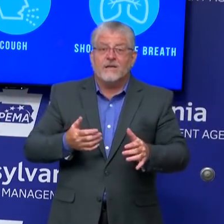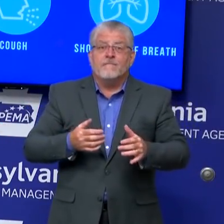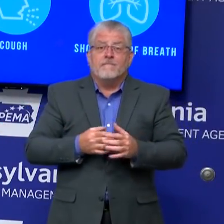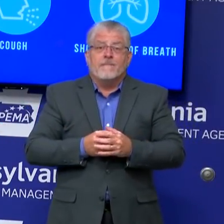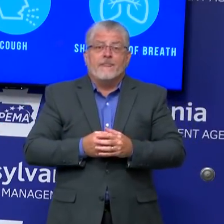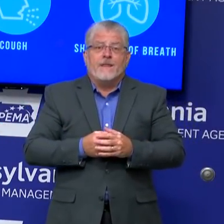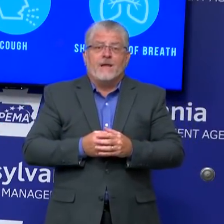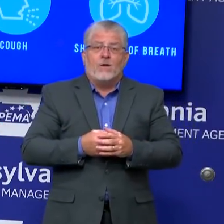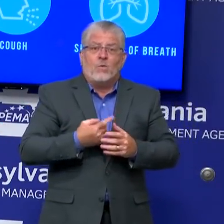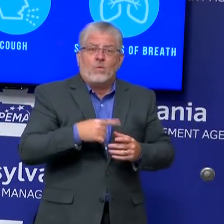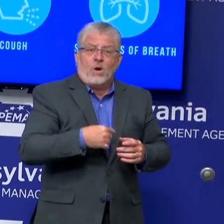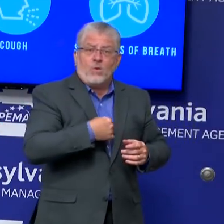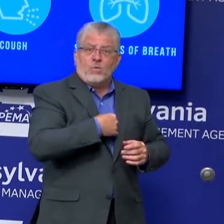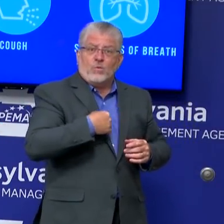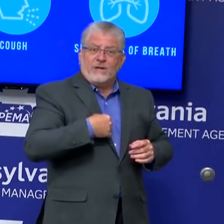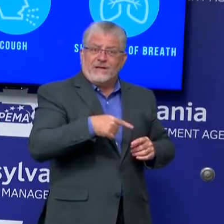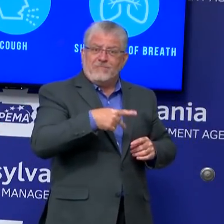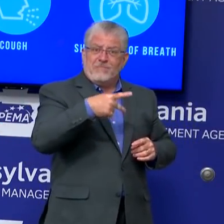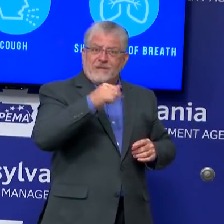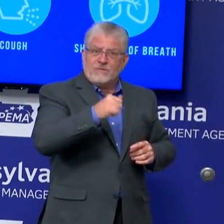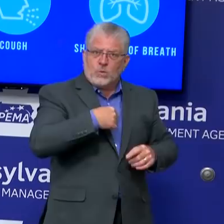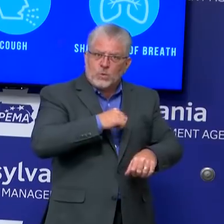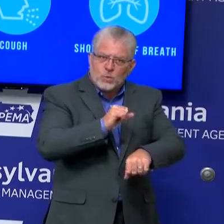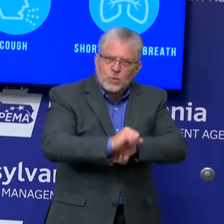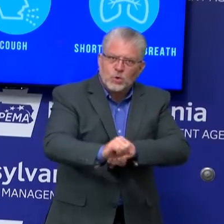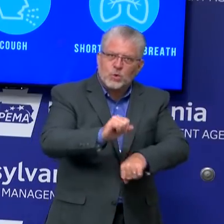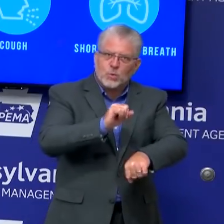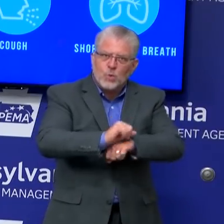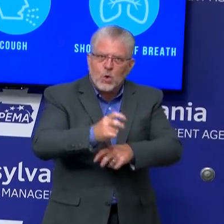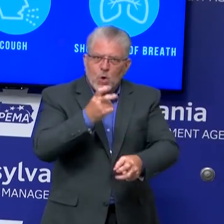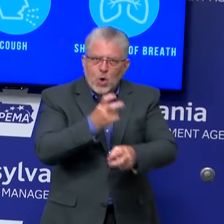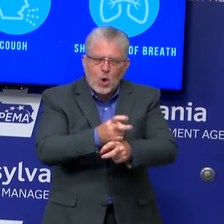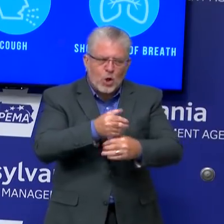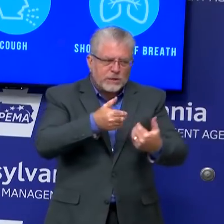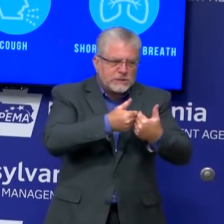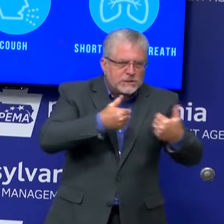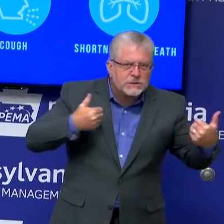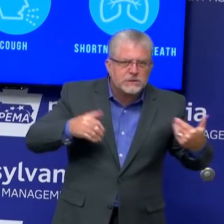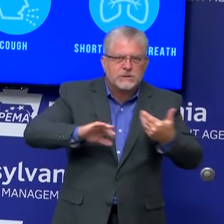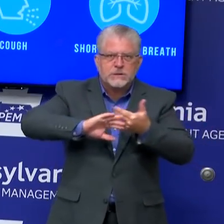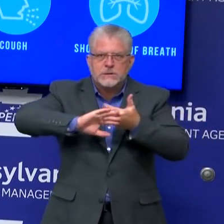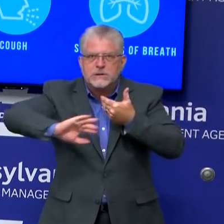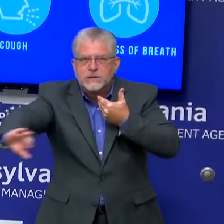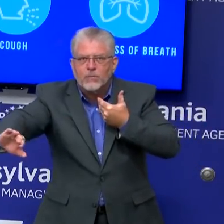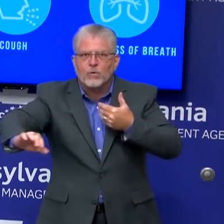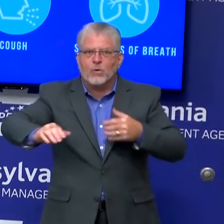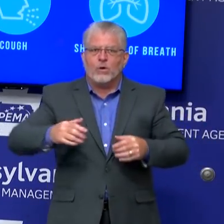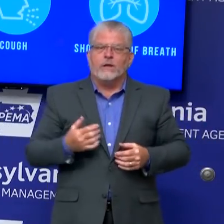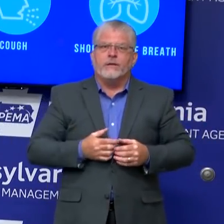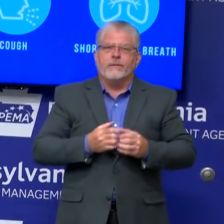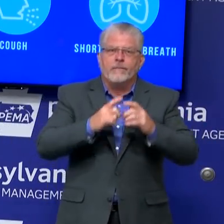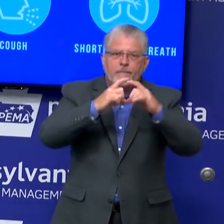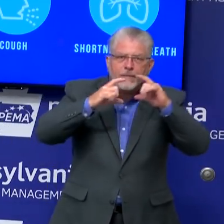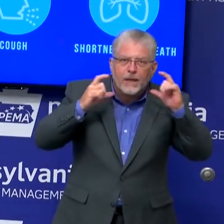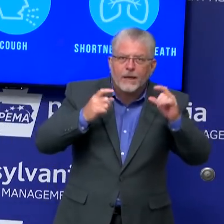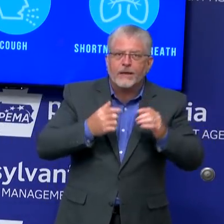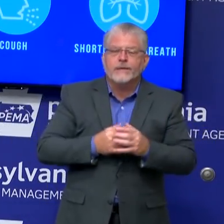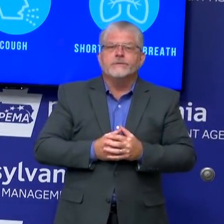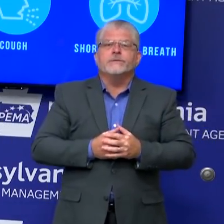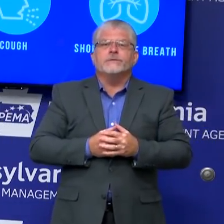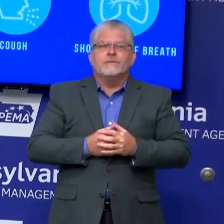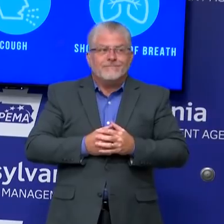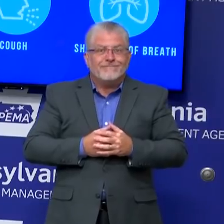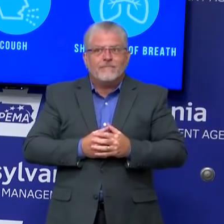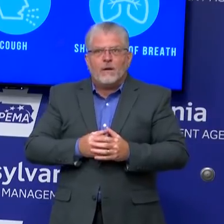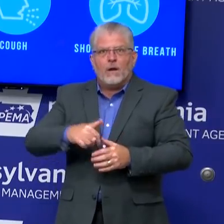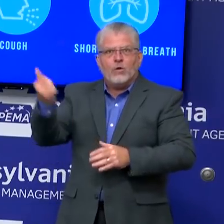spread. Some of these states actually now have hospitals at maximum capacity due to the COVID-19. And this virus